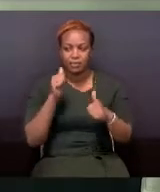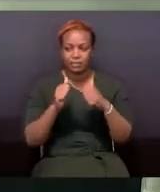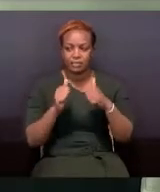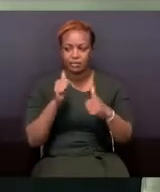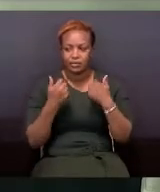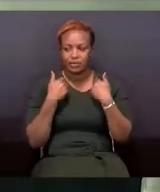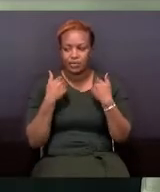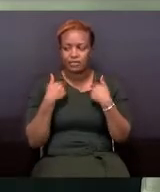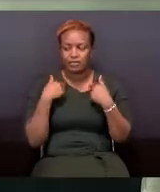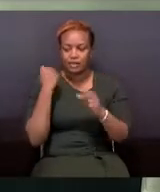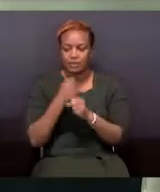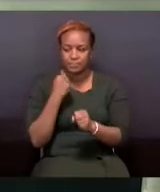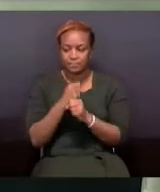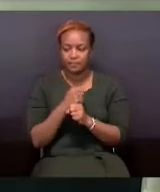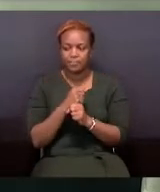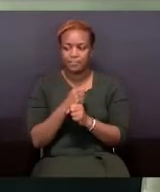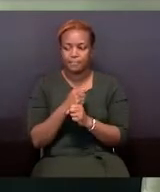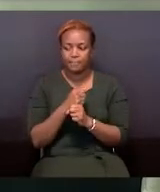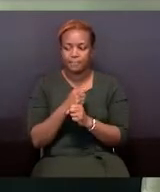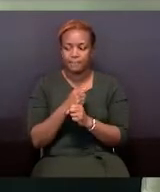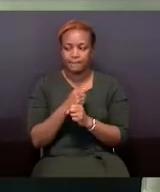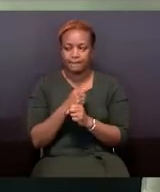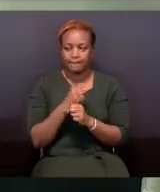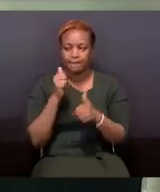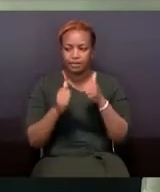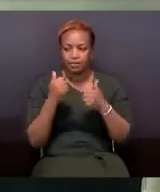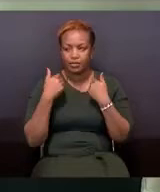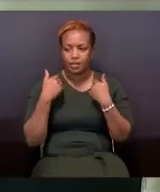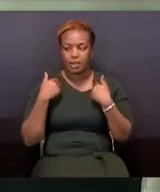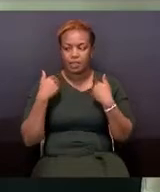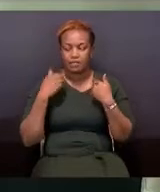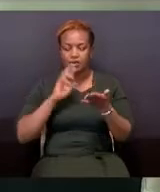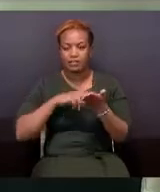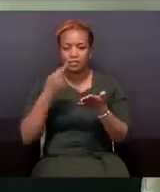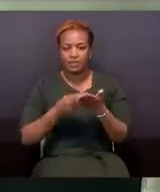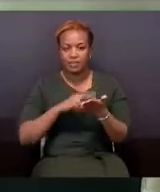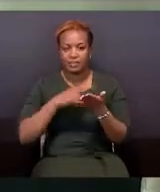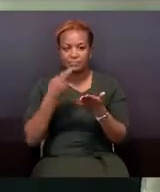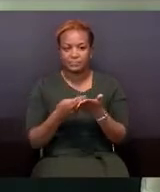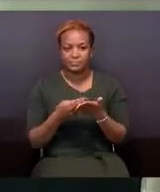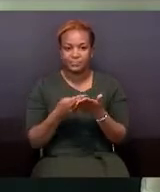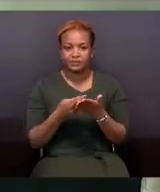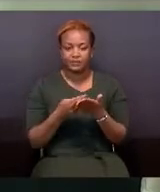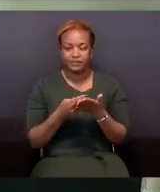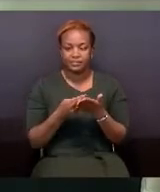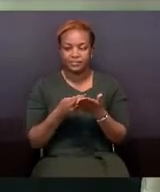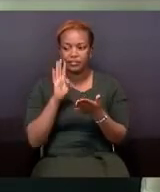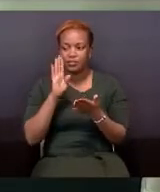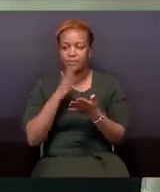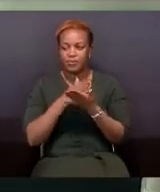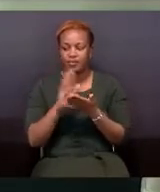tap into our resources and resourcefulness to be able to be part